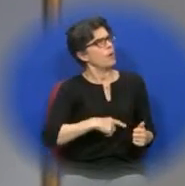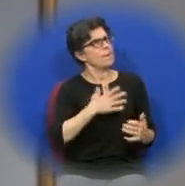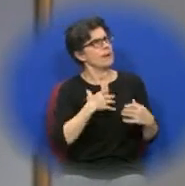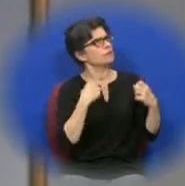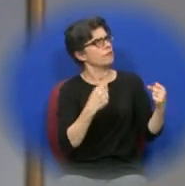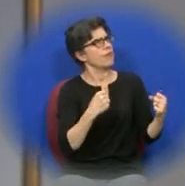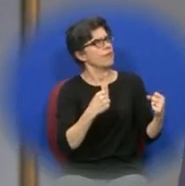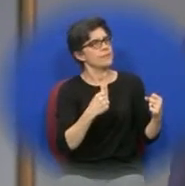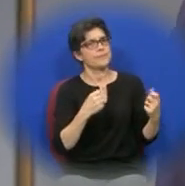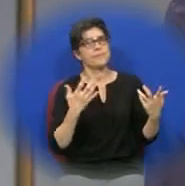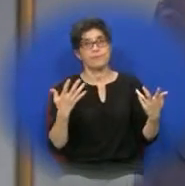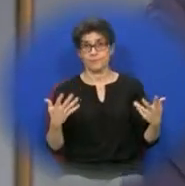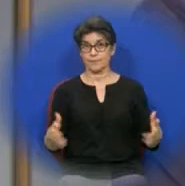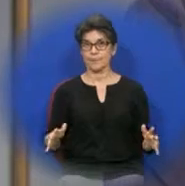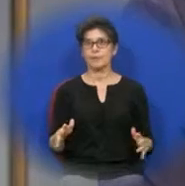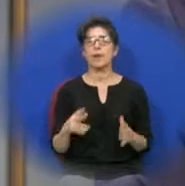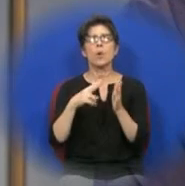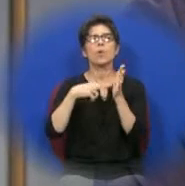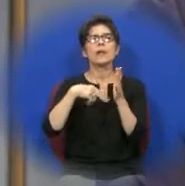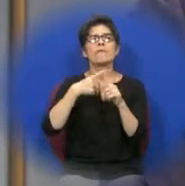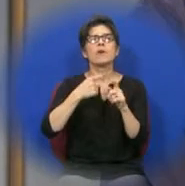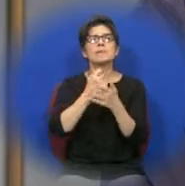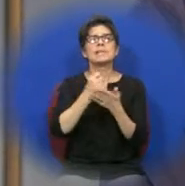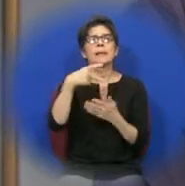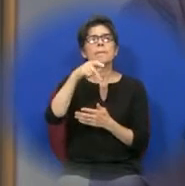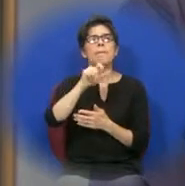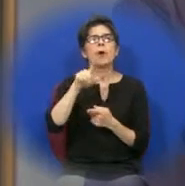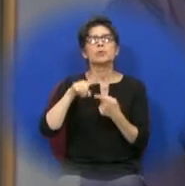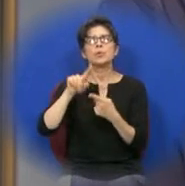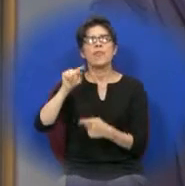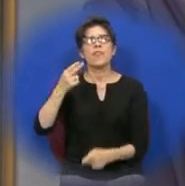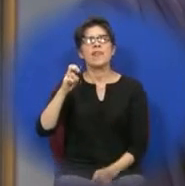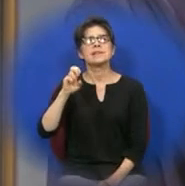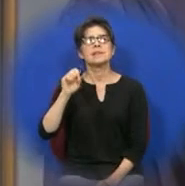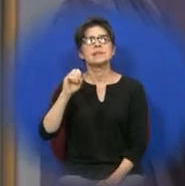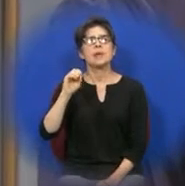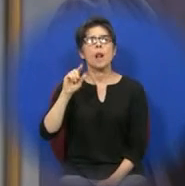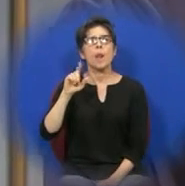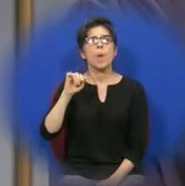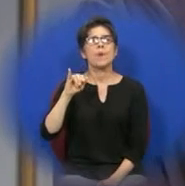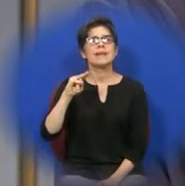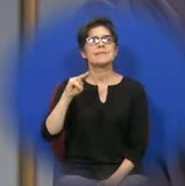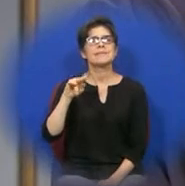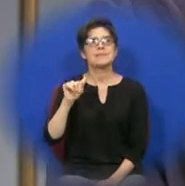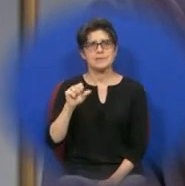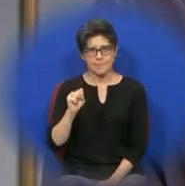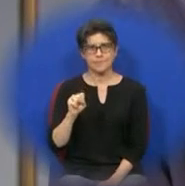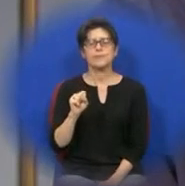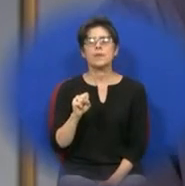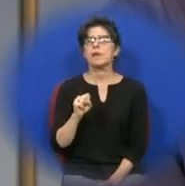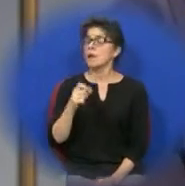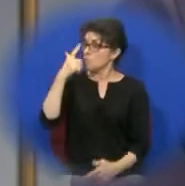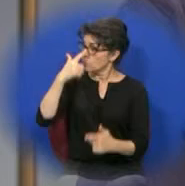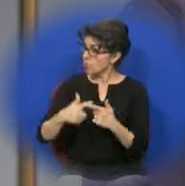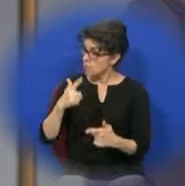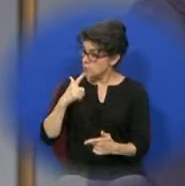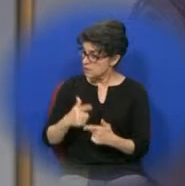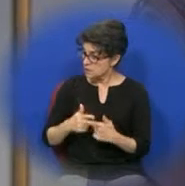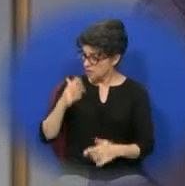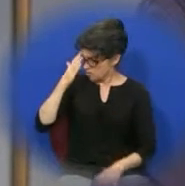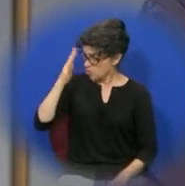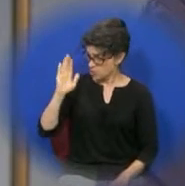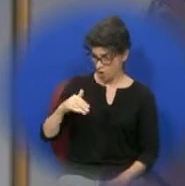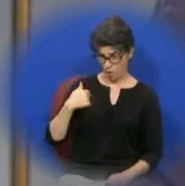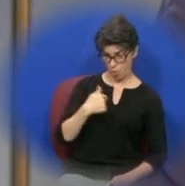A reading from the letter of St. Paul to the Thessalonians. Brothers and sisters, you know what sort of people we